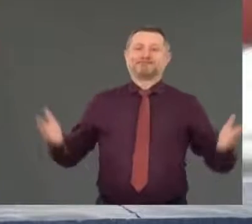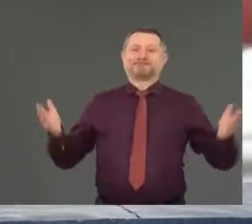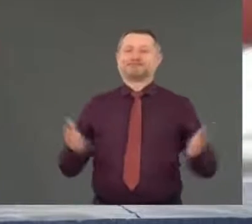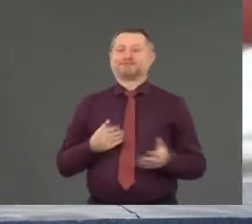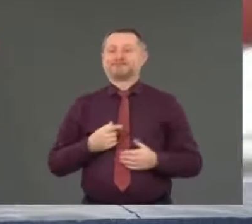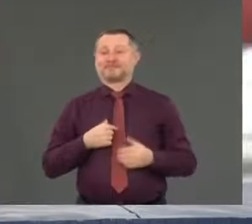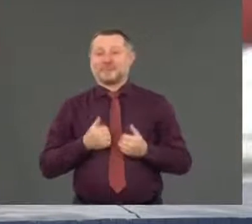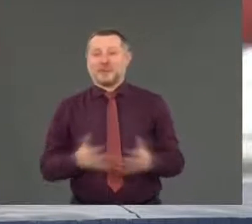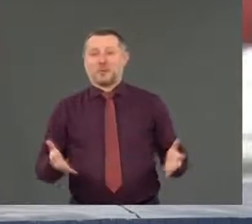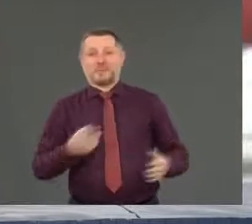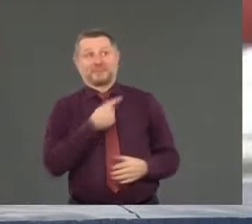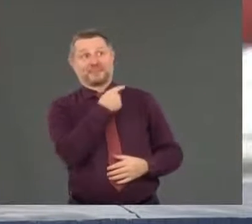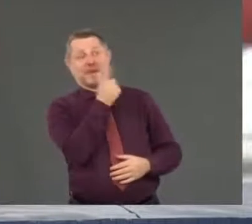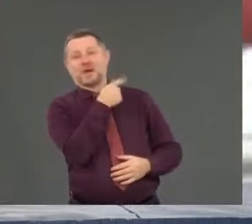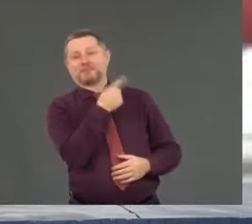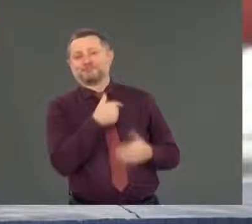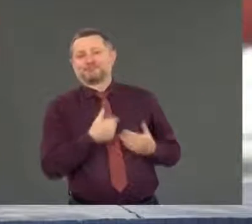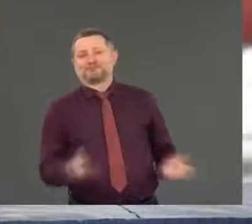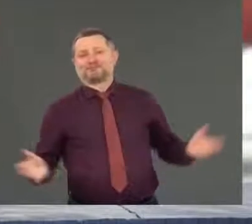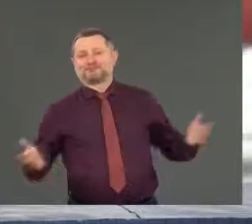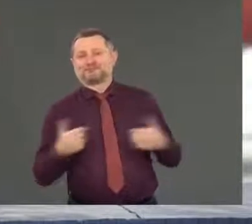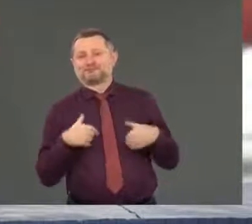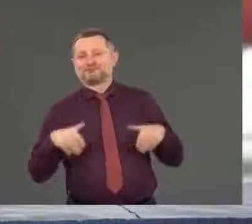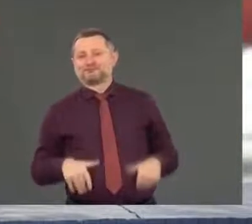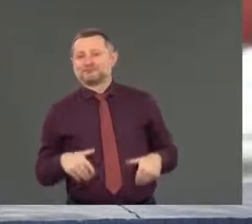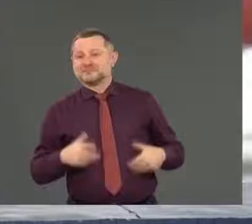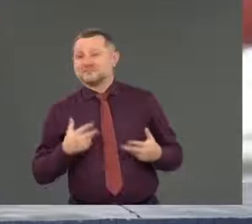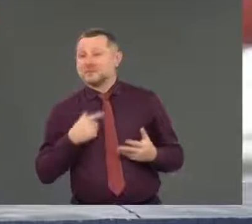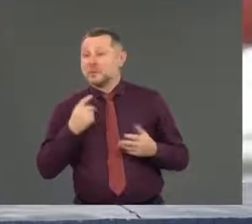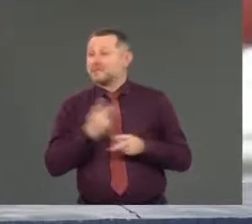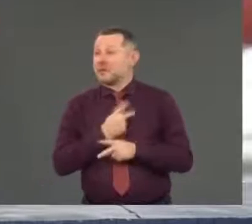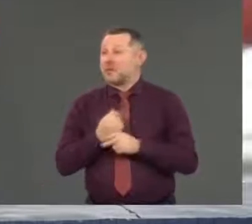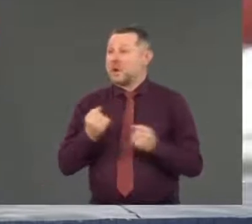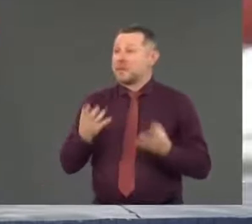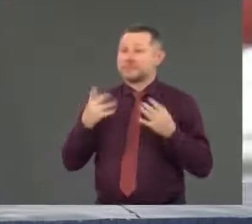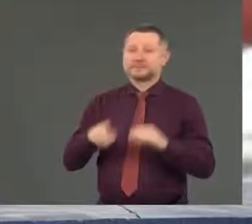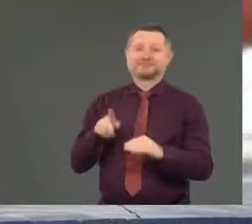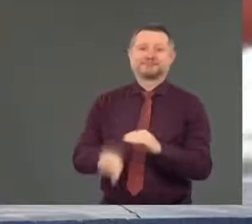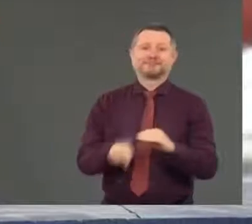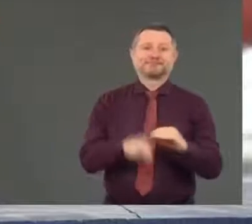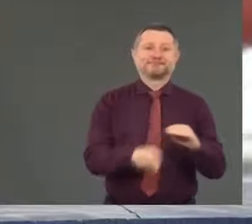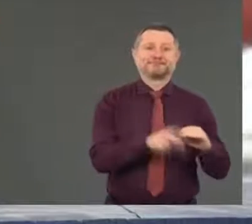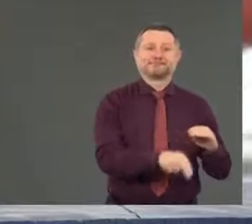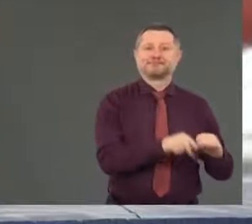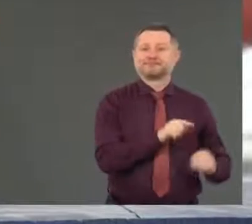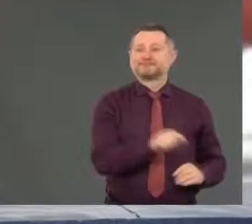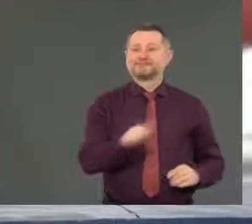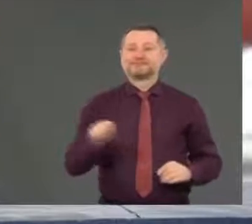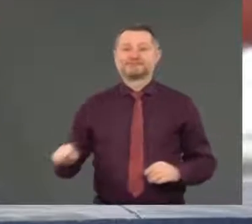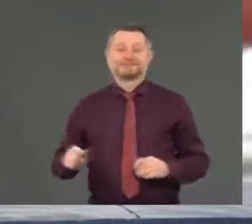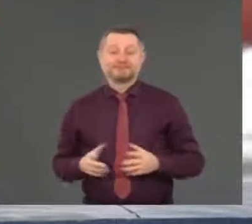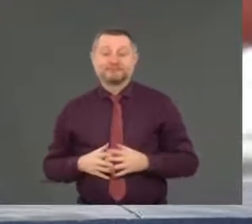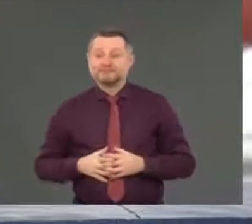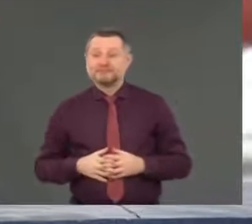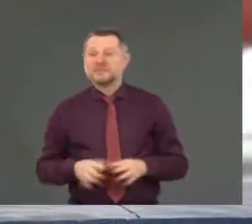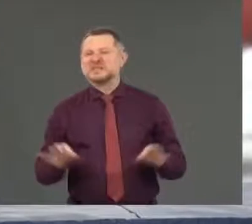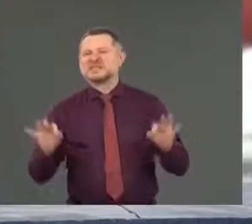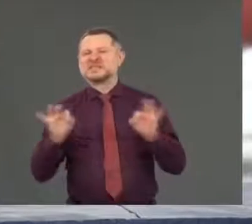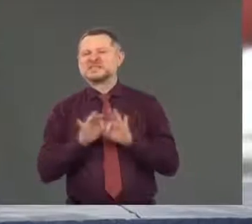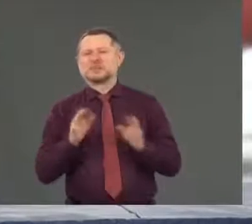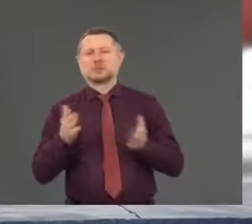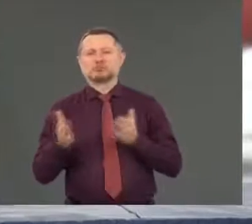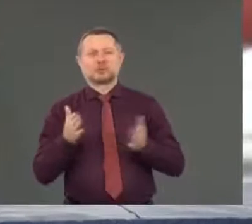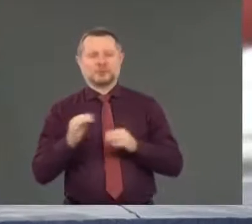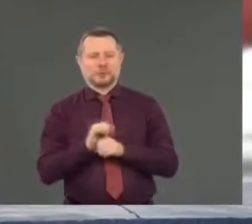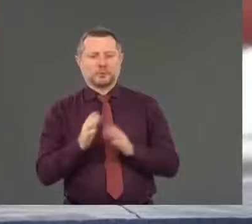be how much we cut really essential services in the state, and I wouldn't